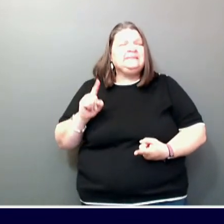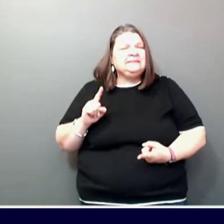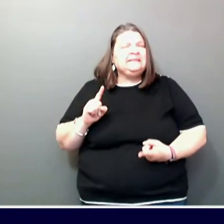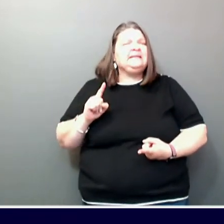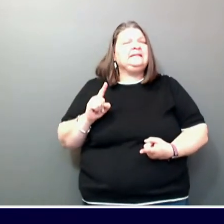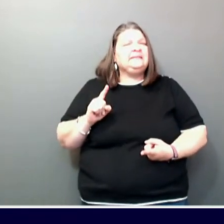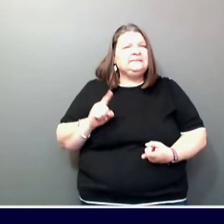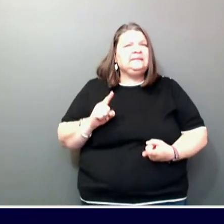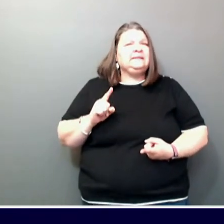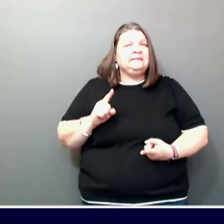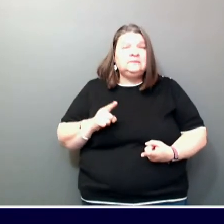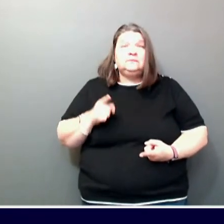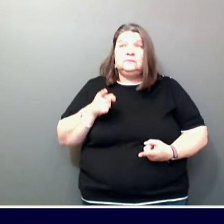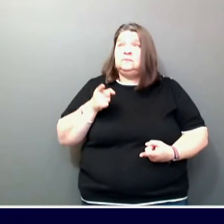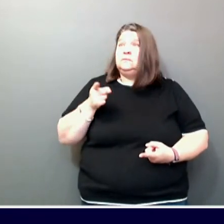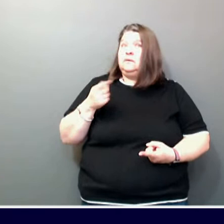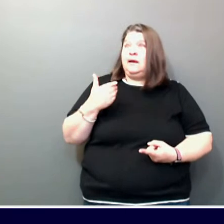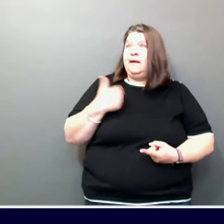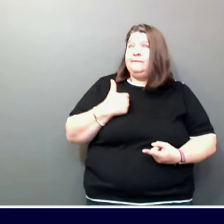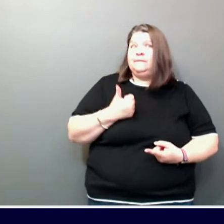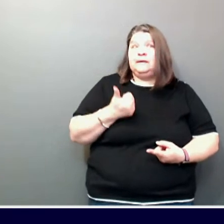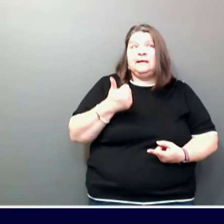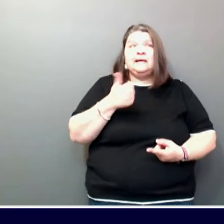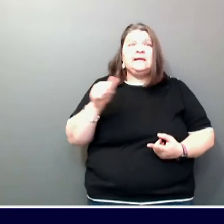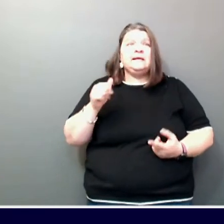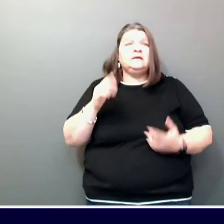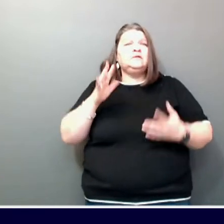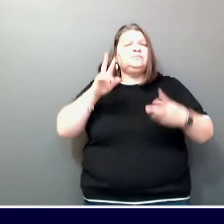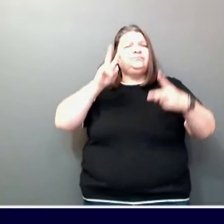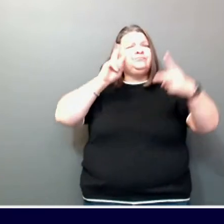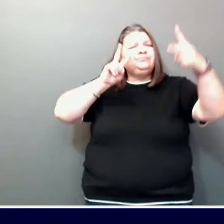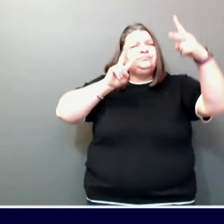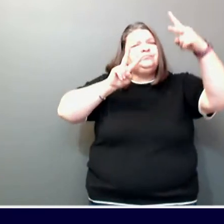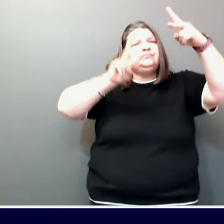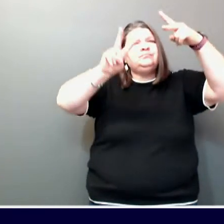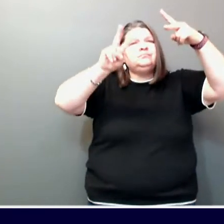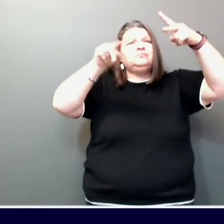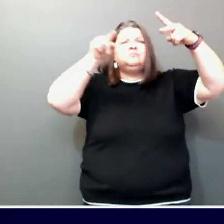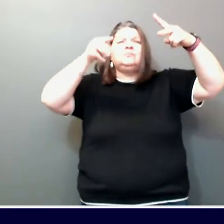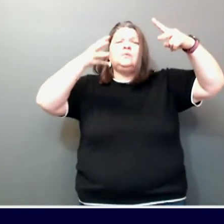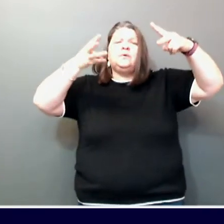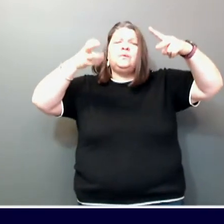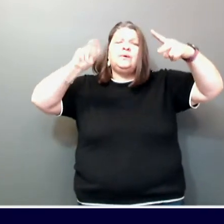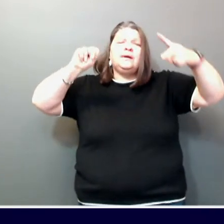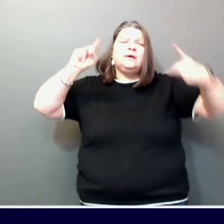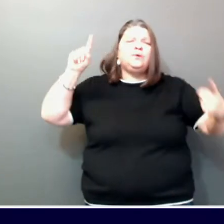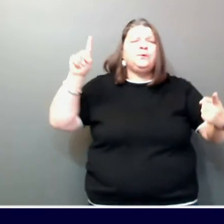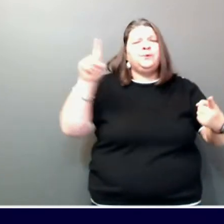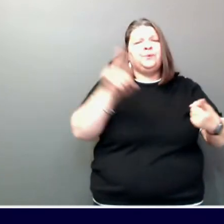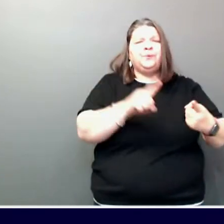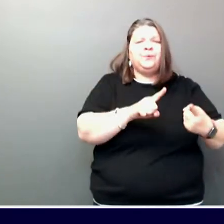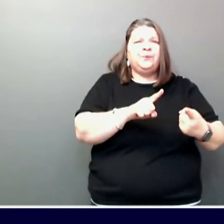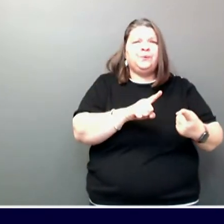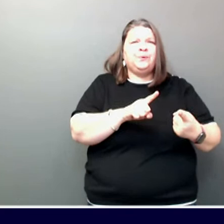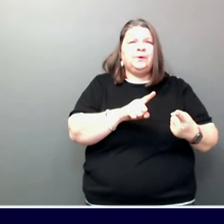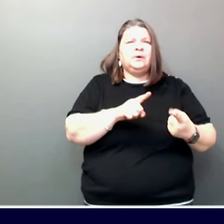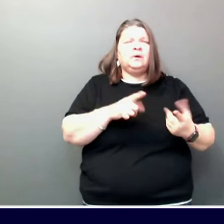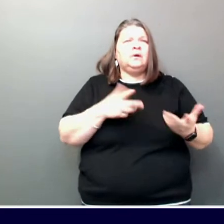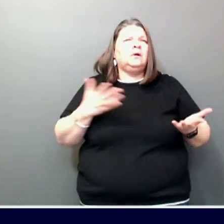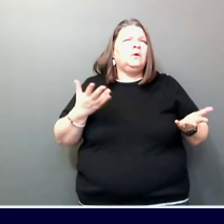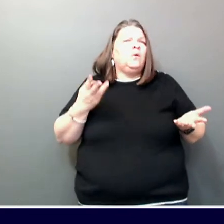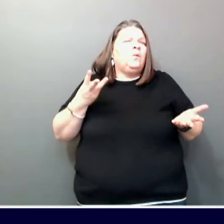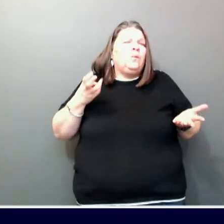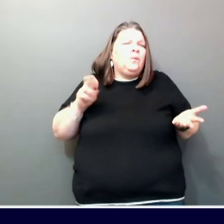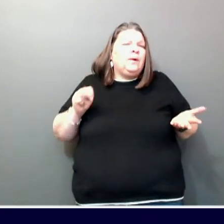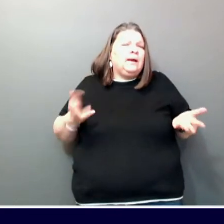what things would look like when it is time to let off the brakes? With these peaks and